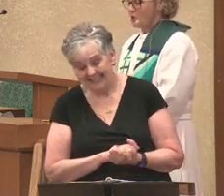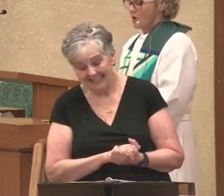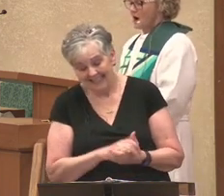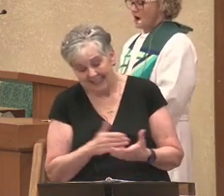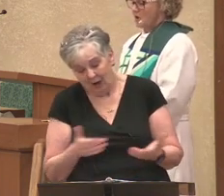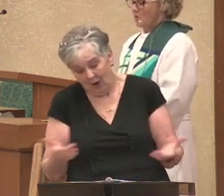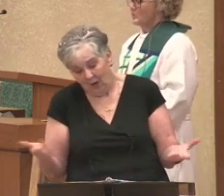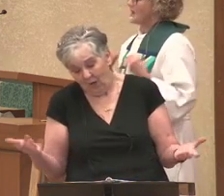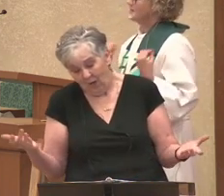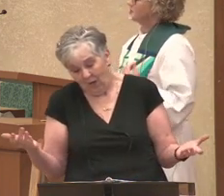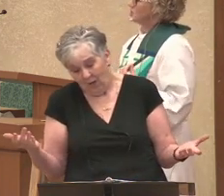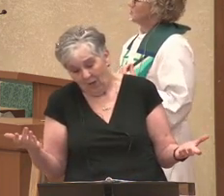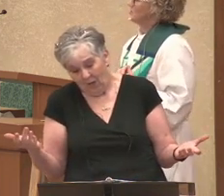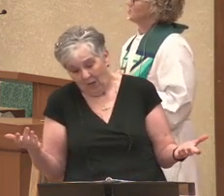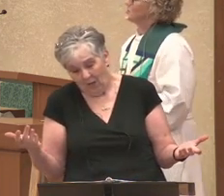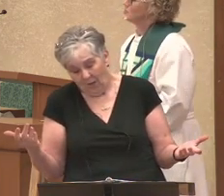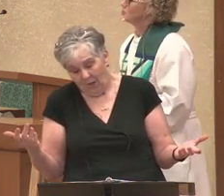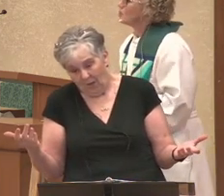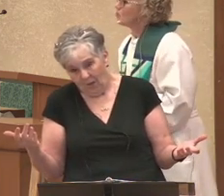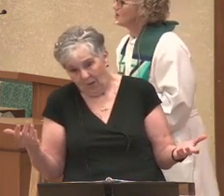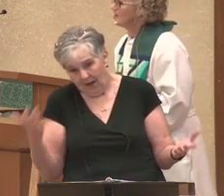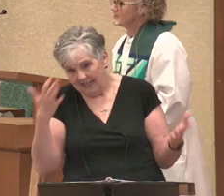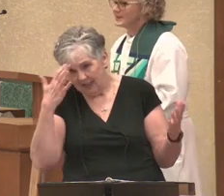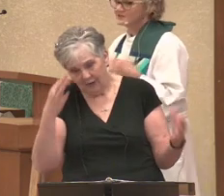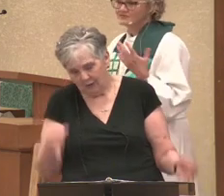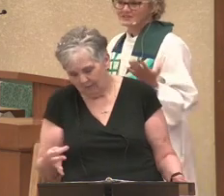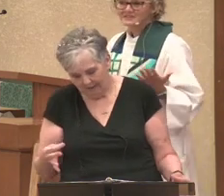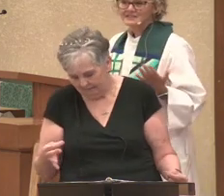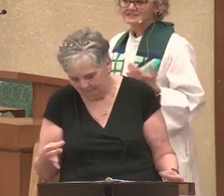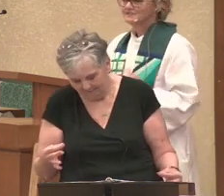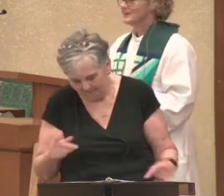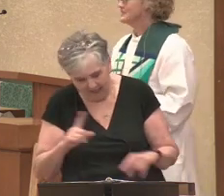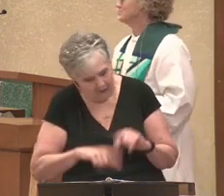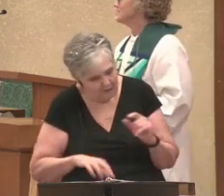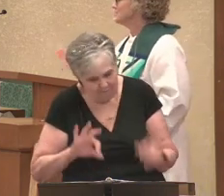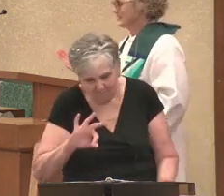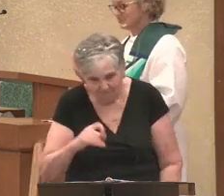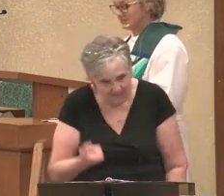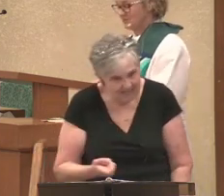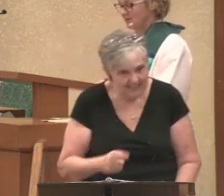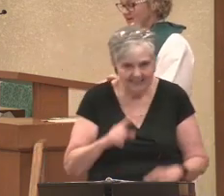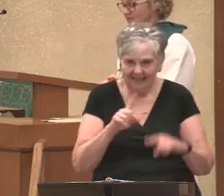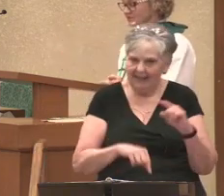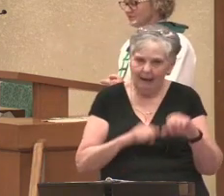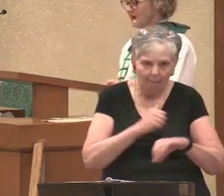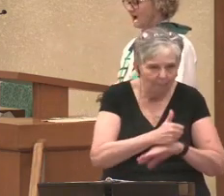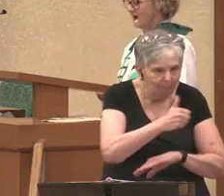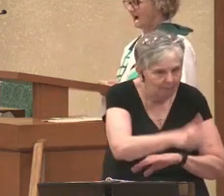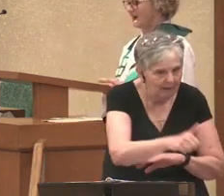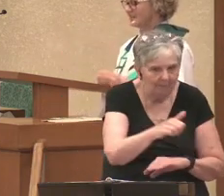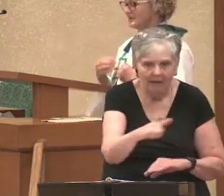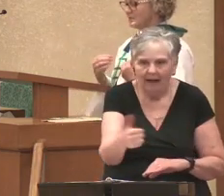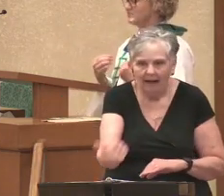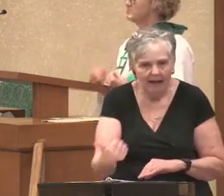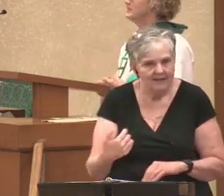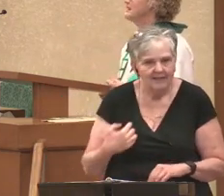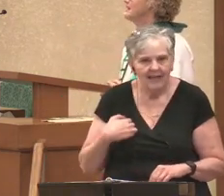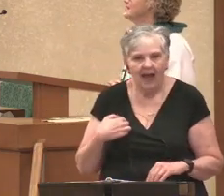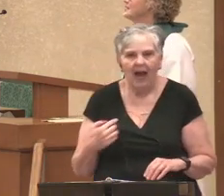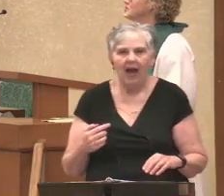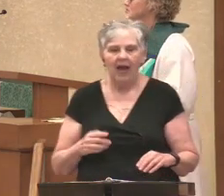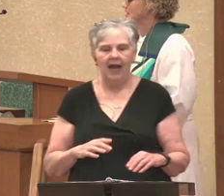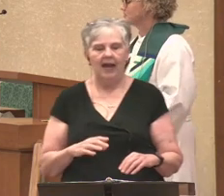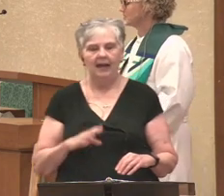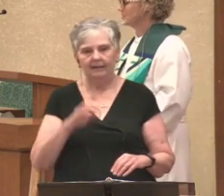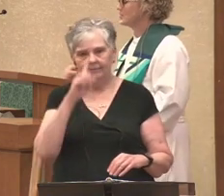So, when I determined that there was no way that I could fix it, that I could blame it on someone else, I came up with a